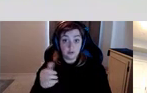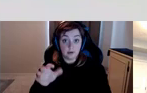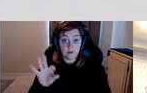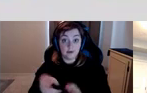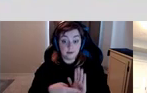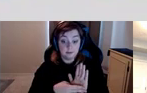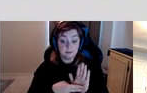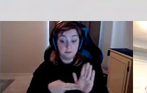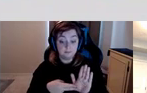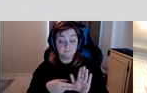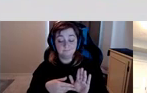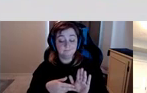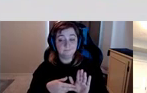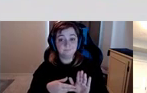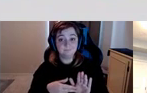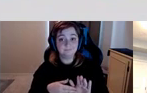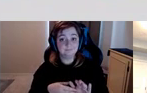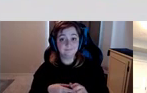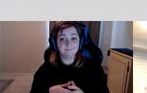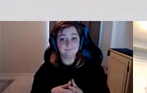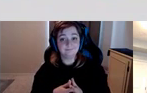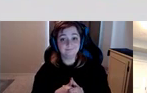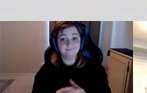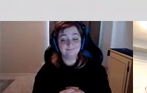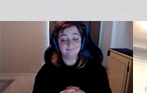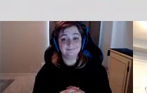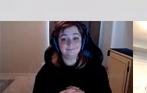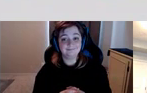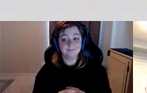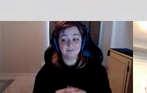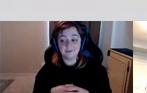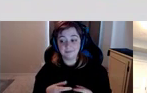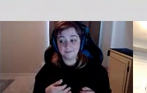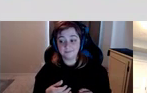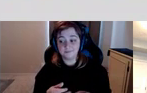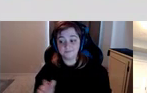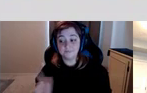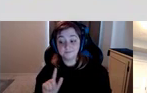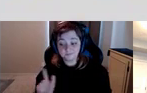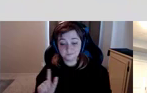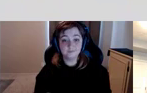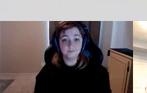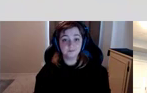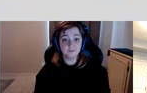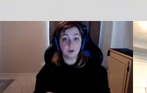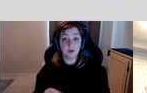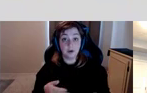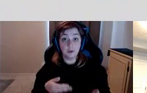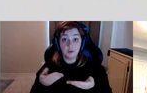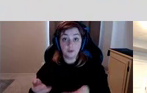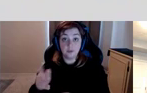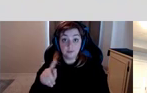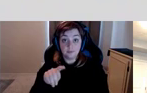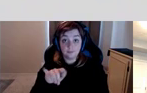Library Association. At this time, I would like to turn the program over to Atia Abawi